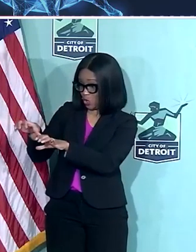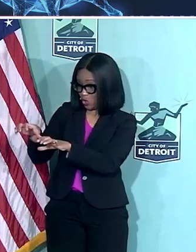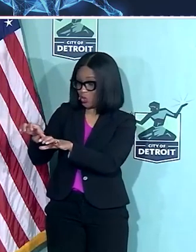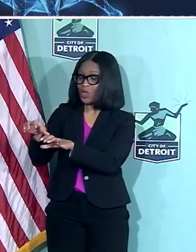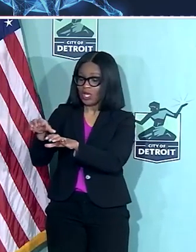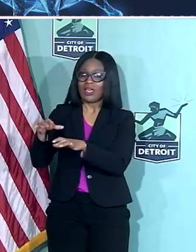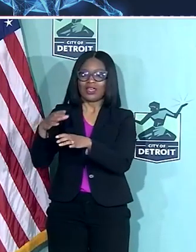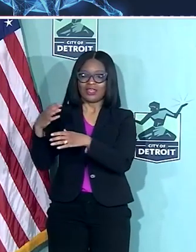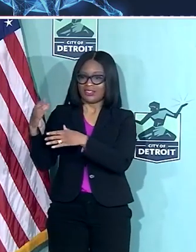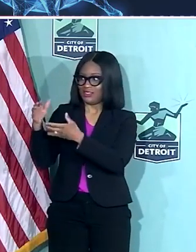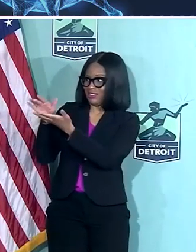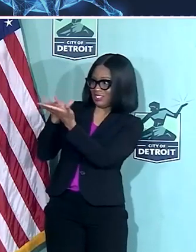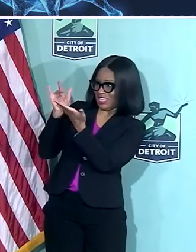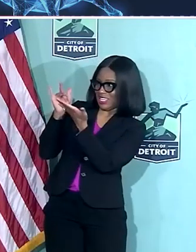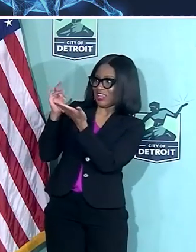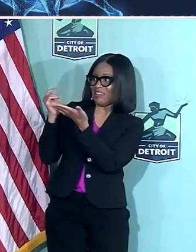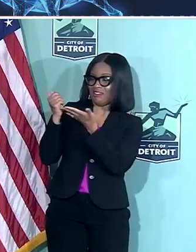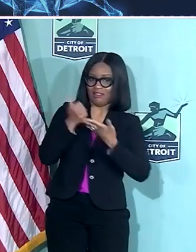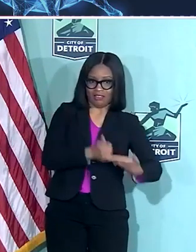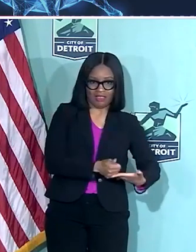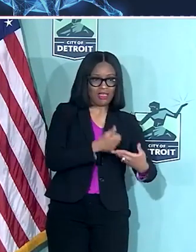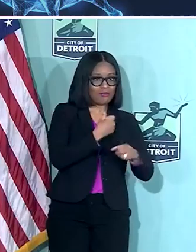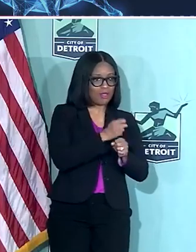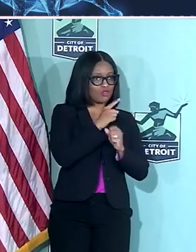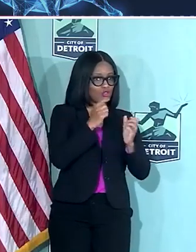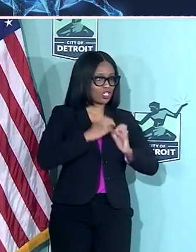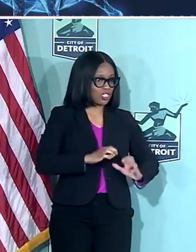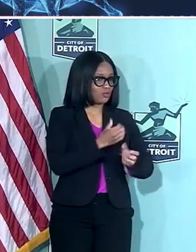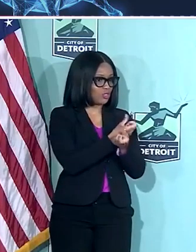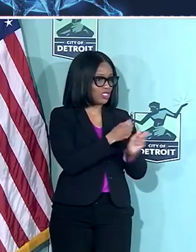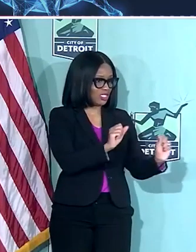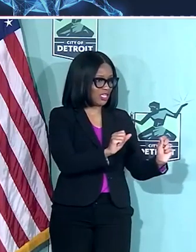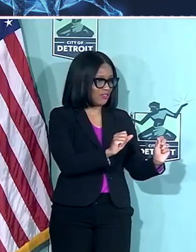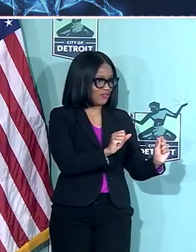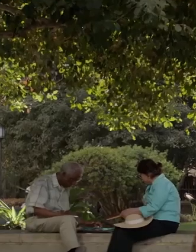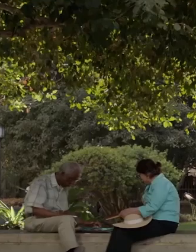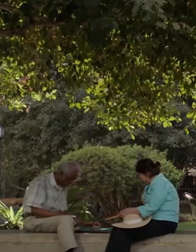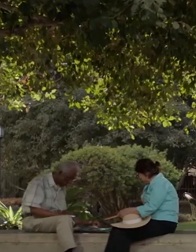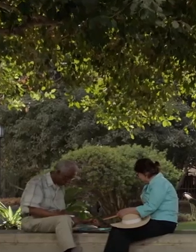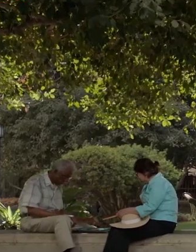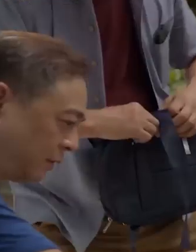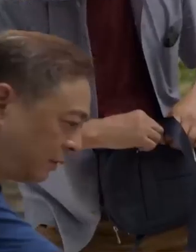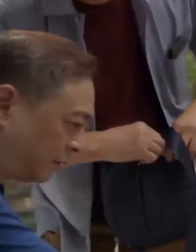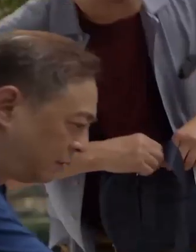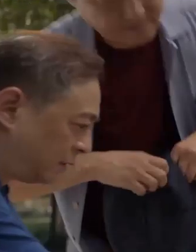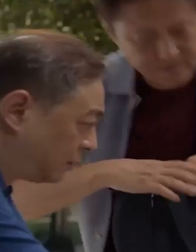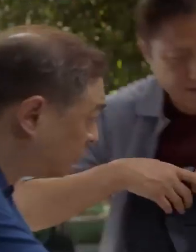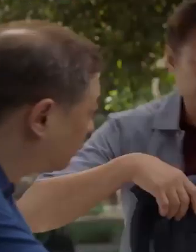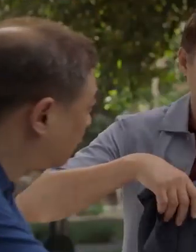safe first and foremost. All right, thank you. That was the last question. Thank you.